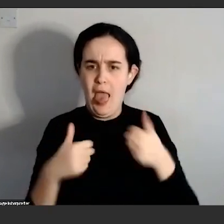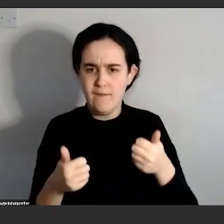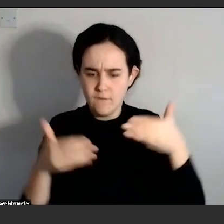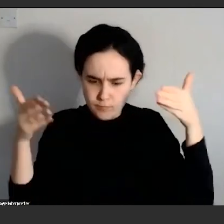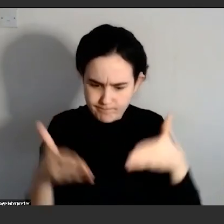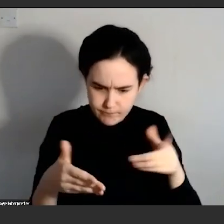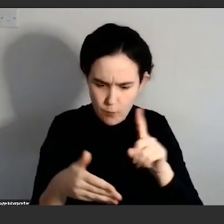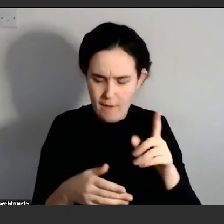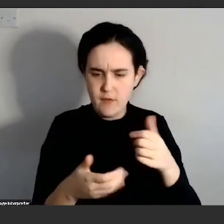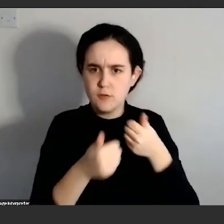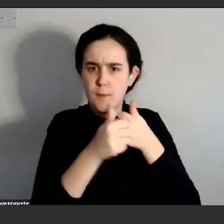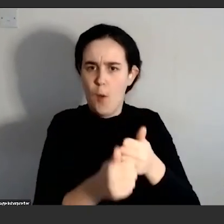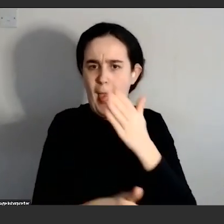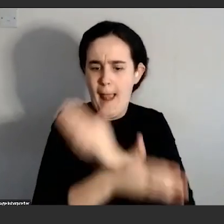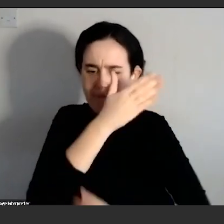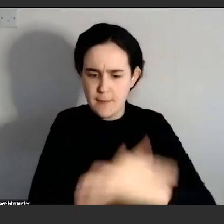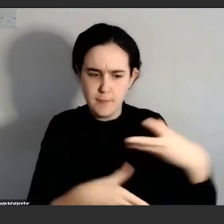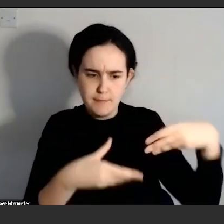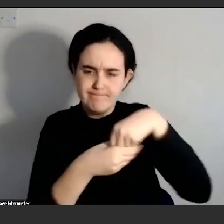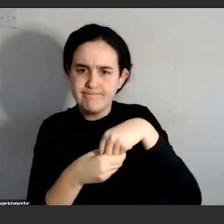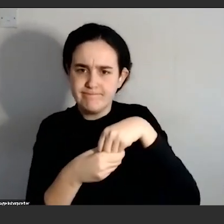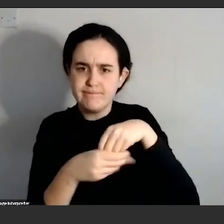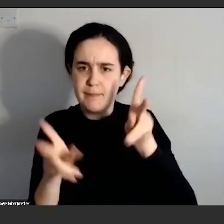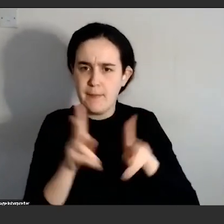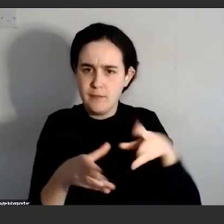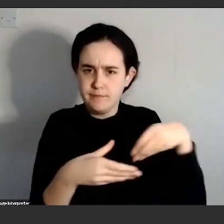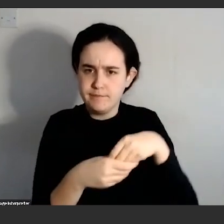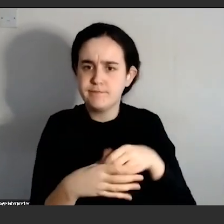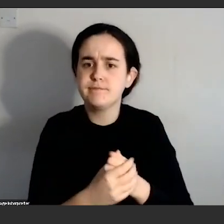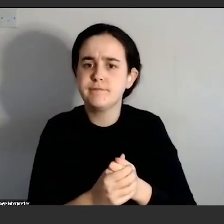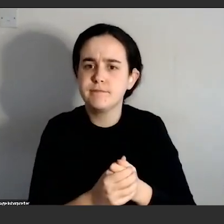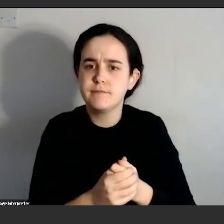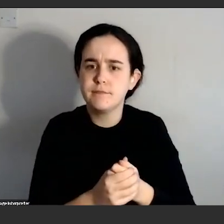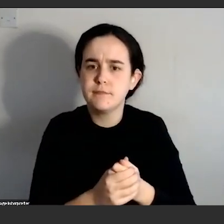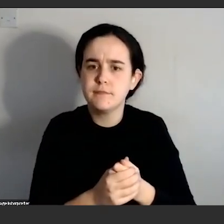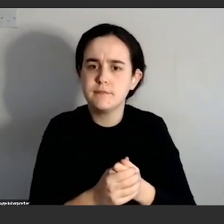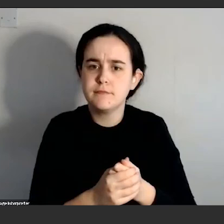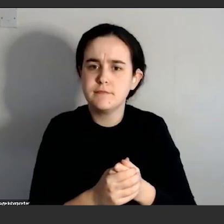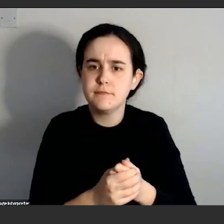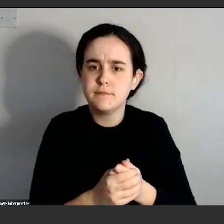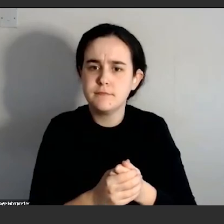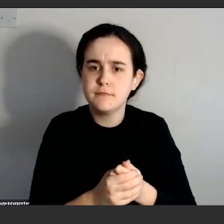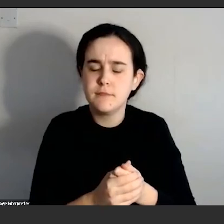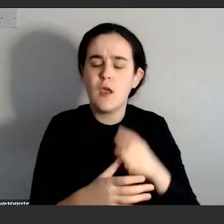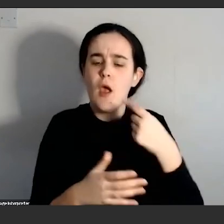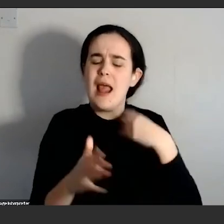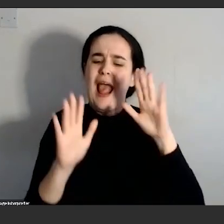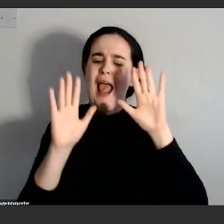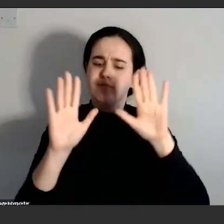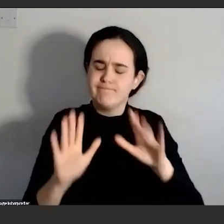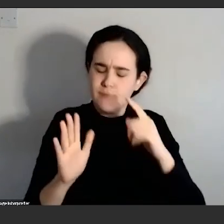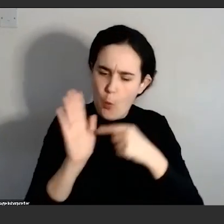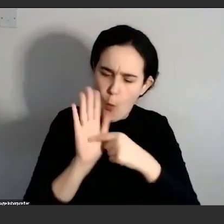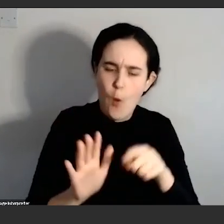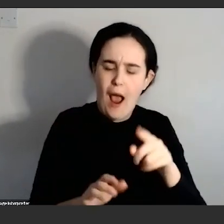to be engaging on this very important subject on disability. As the world stretches to